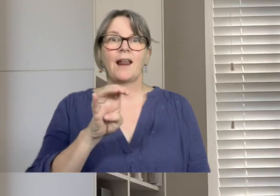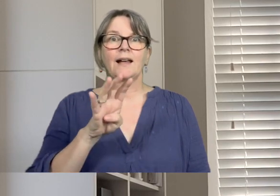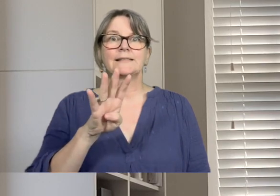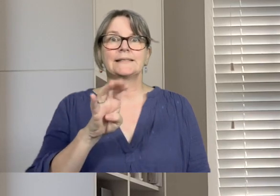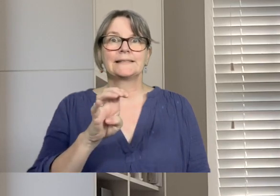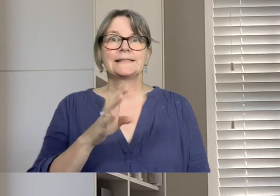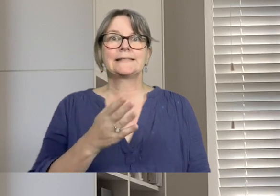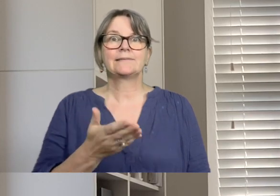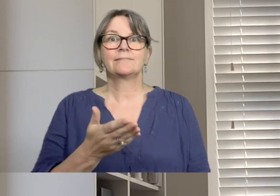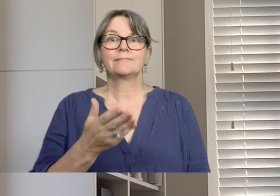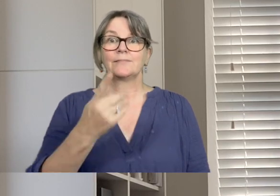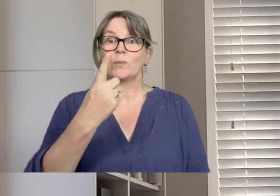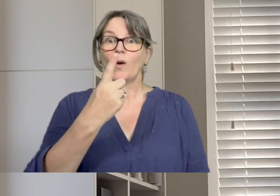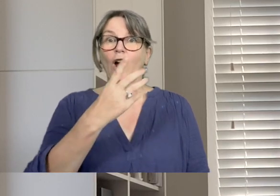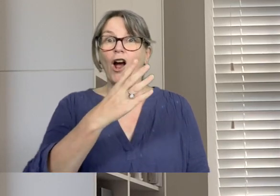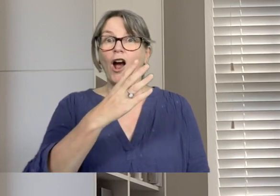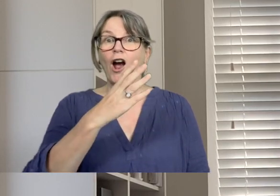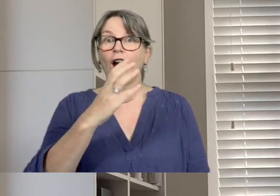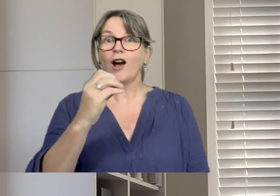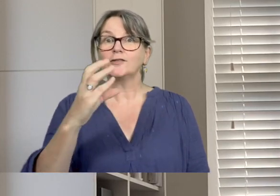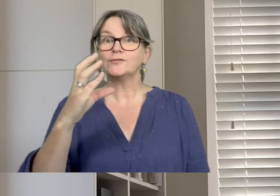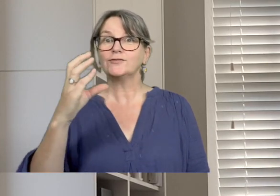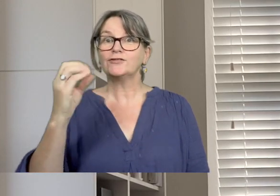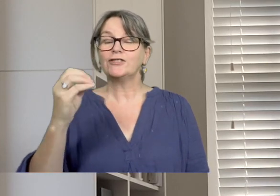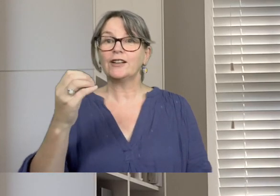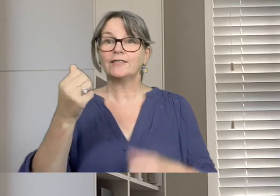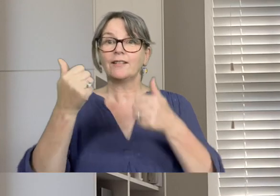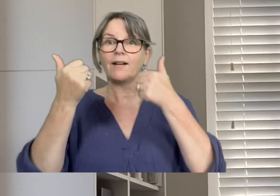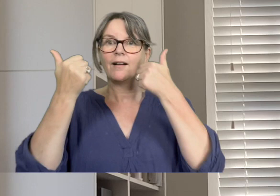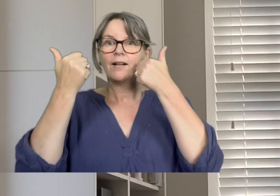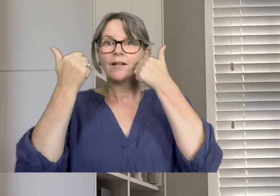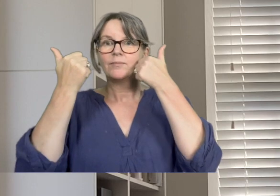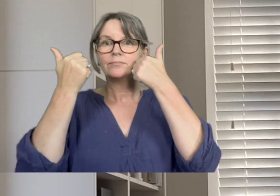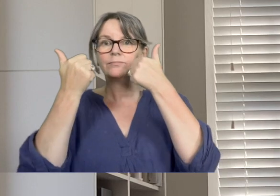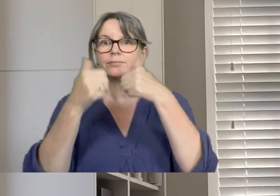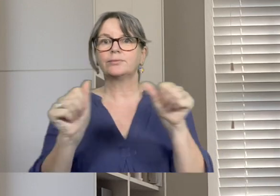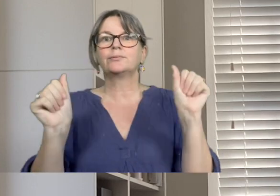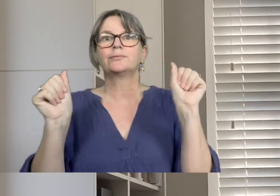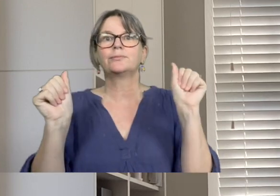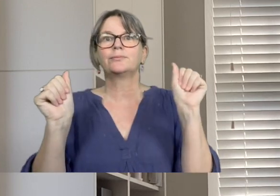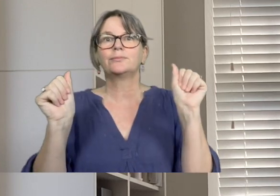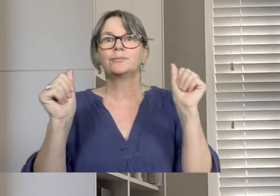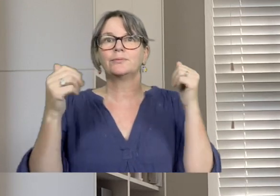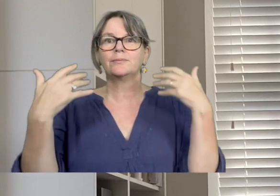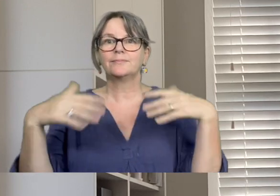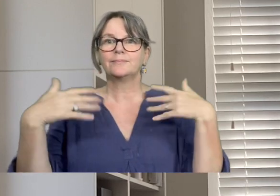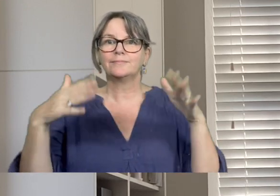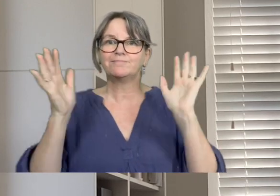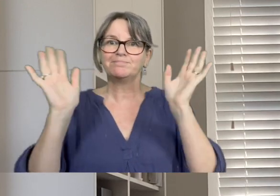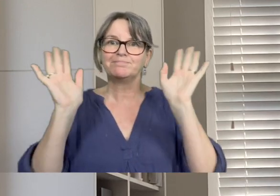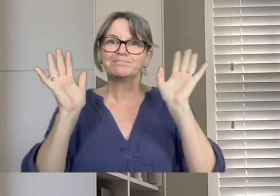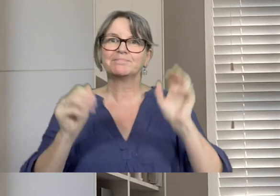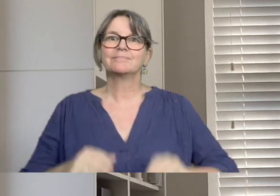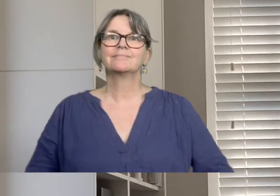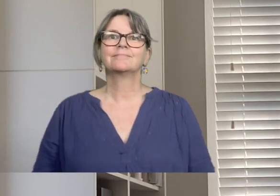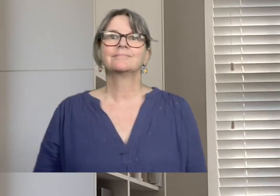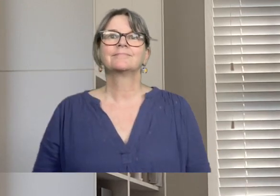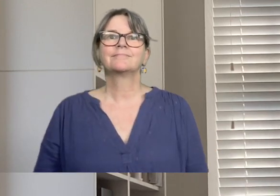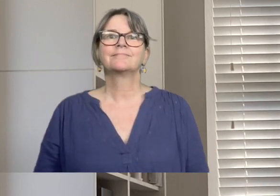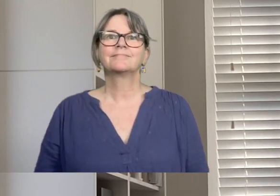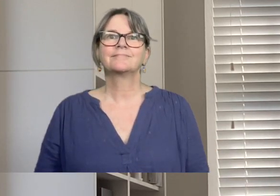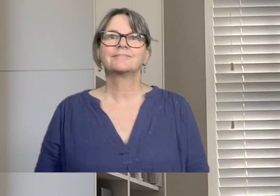5, out, 2, 3, 4, 5, 90, 2, 3, 4, 5, out, 2, 3, 4, 5, and soften